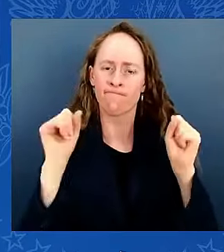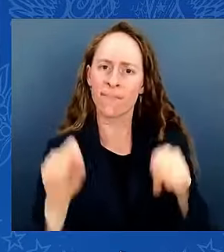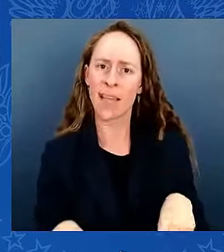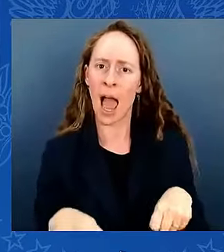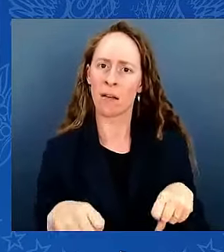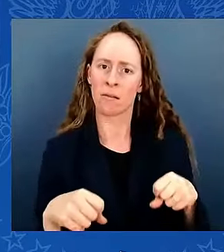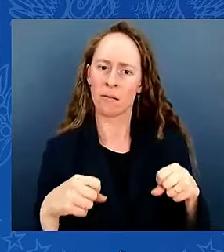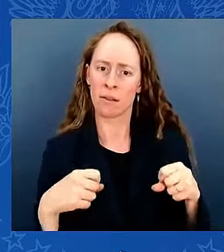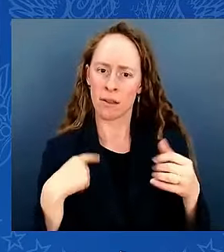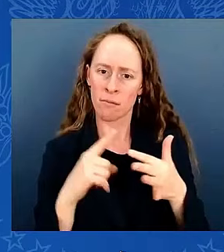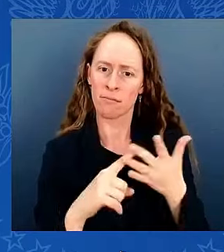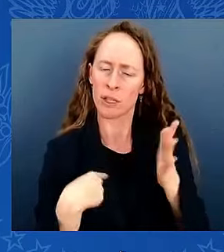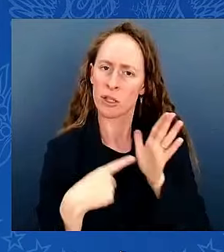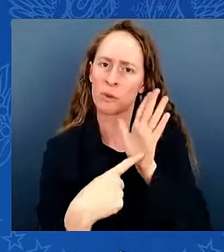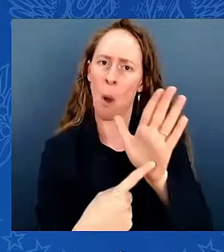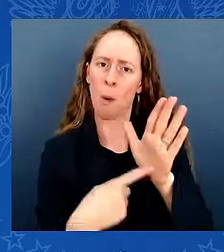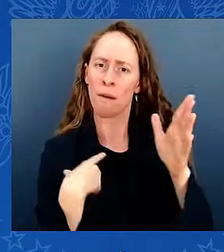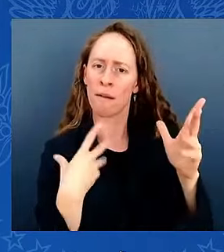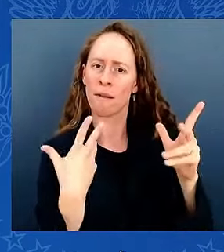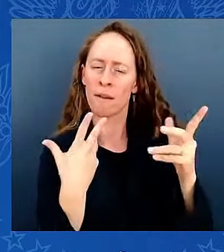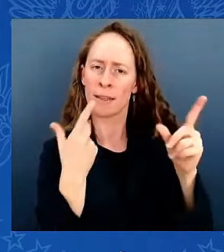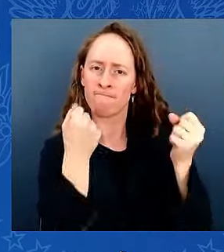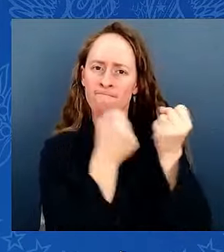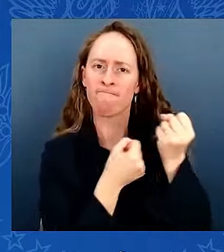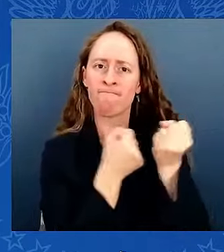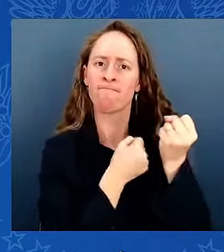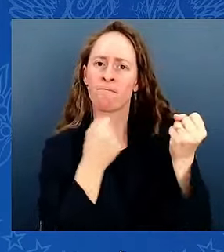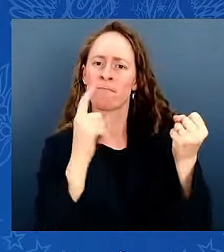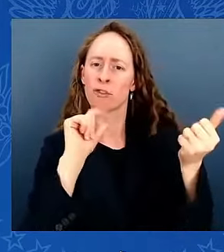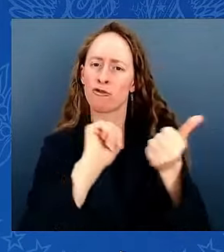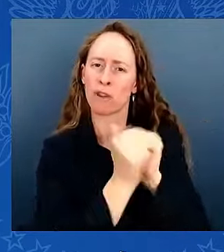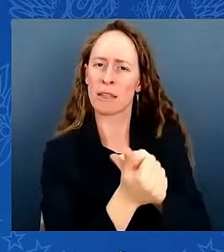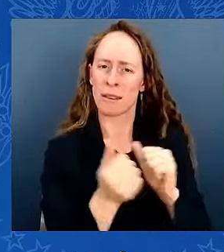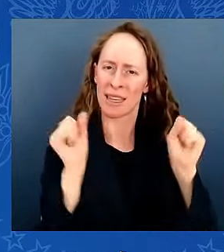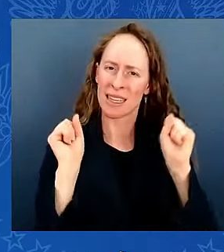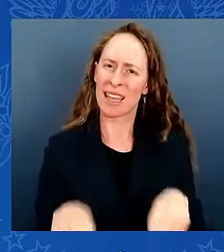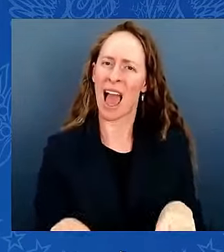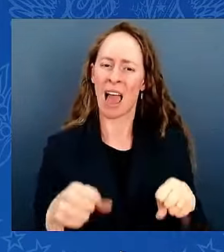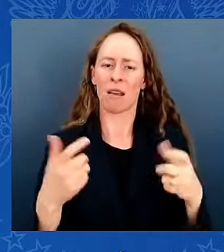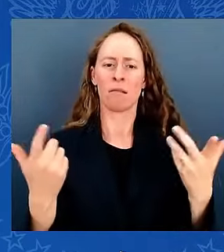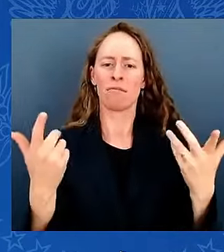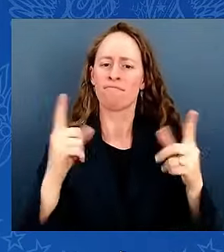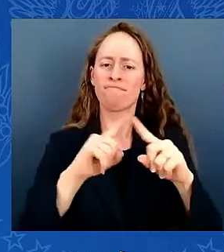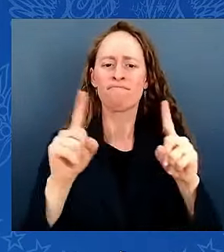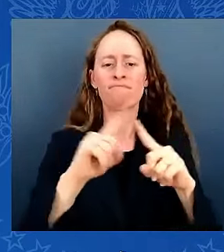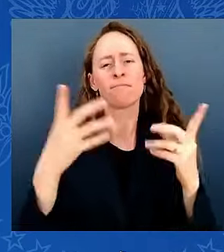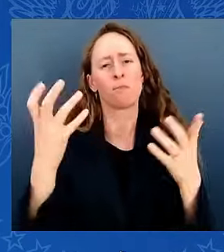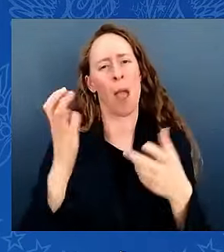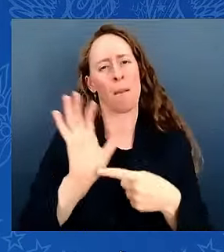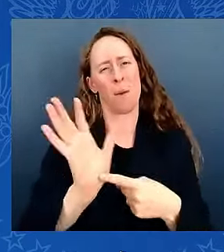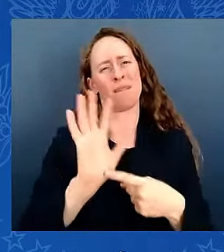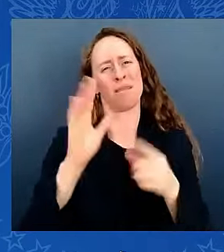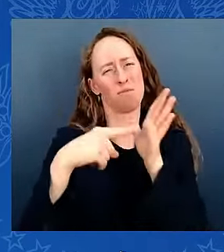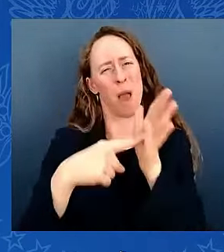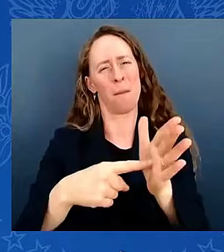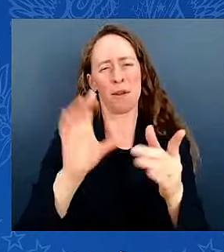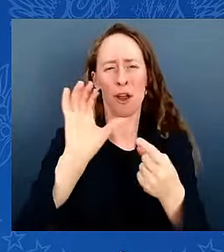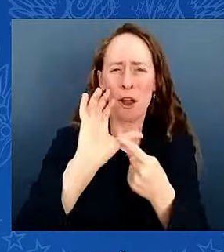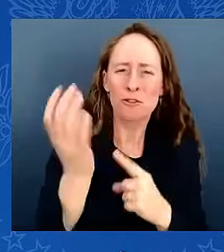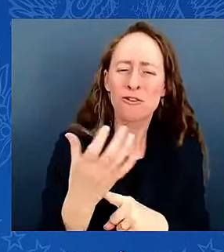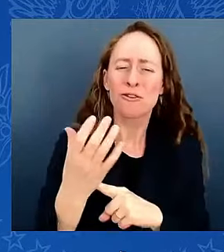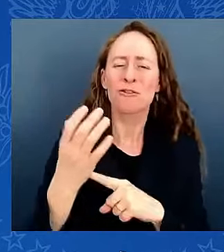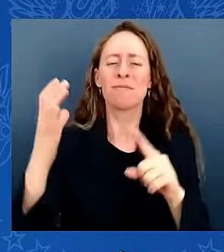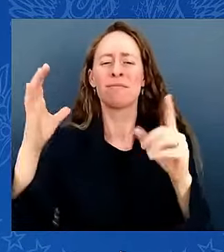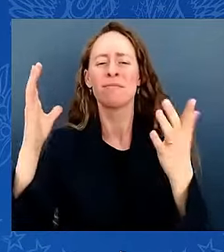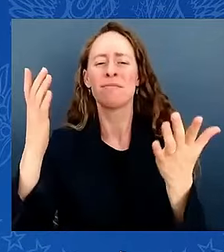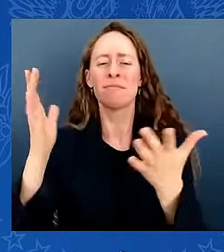our excellence. And that movie in particular is a movie about a leader who goes back and learns from her younger